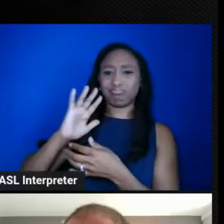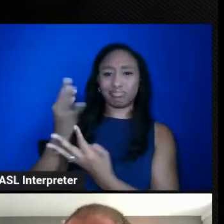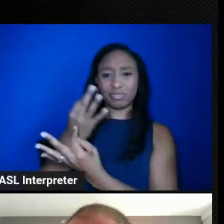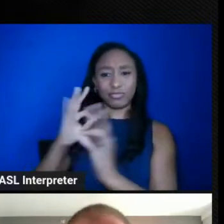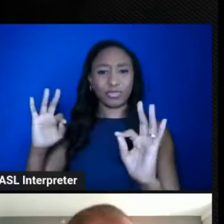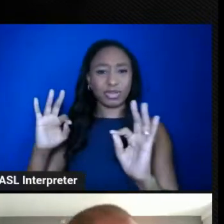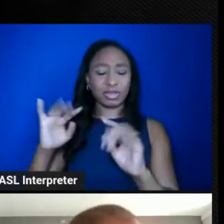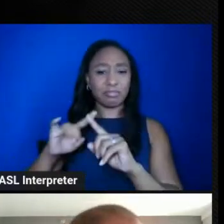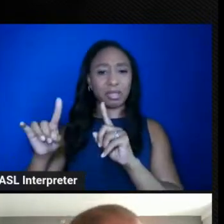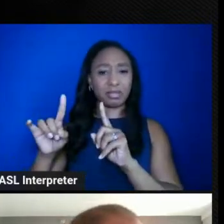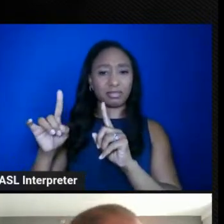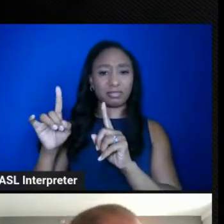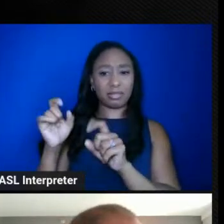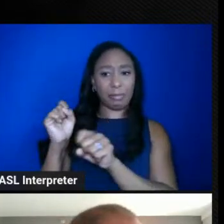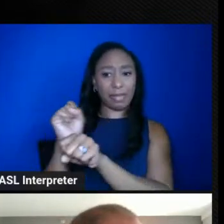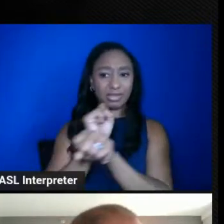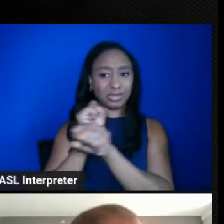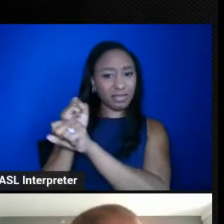itself.